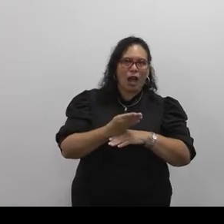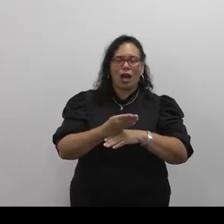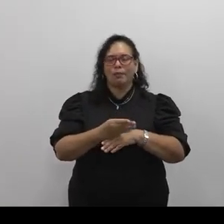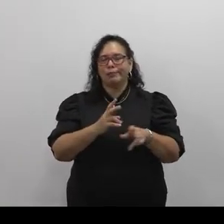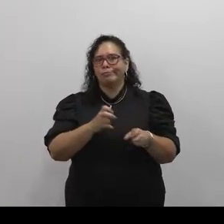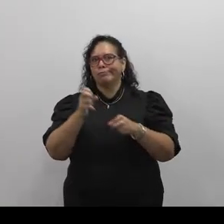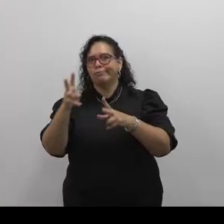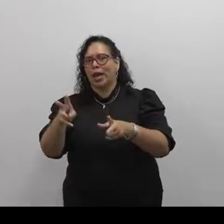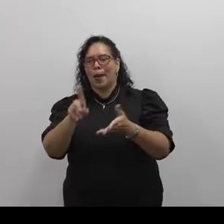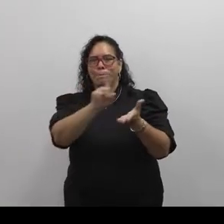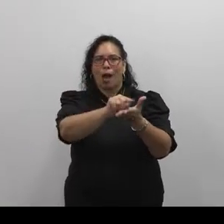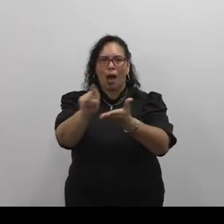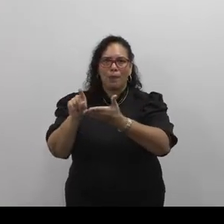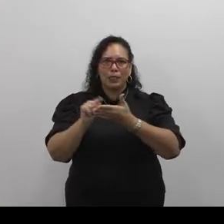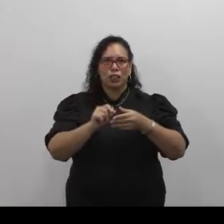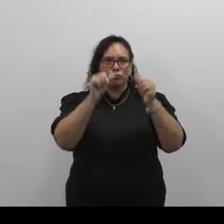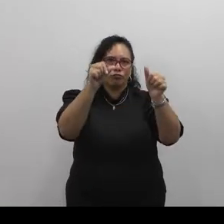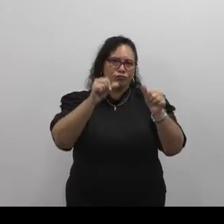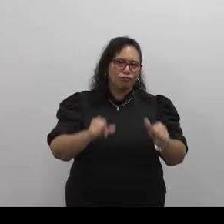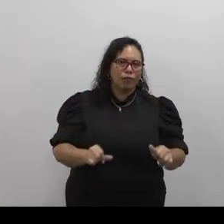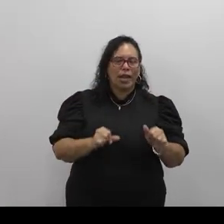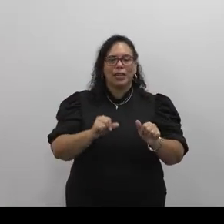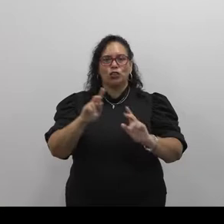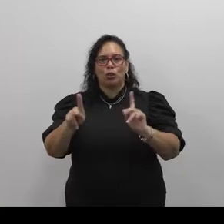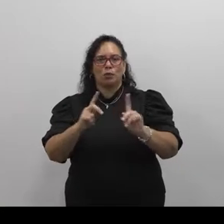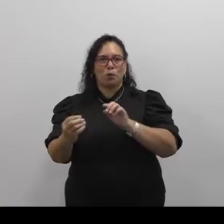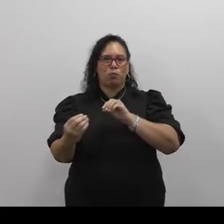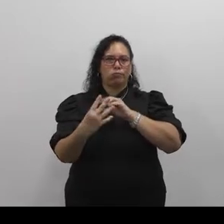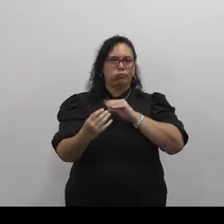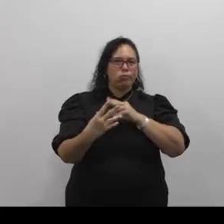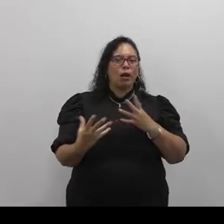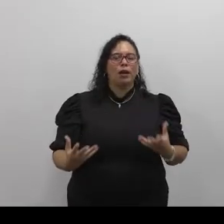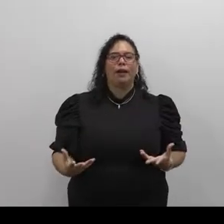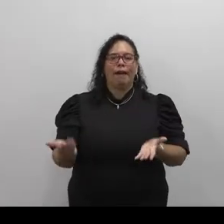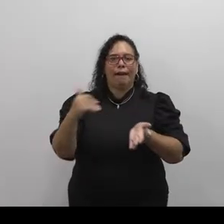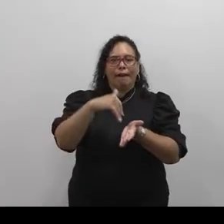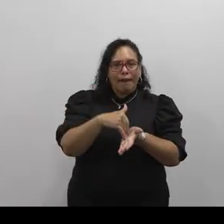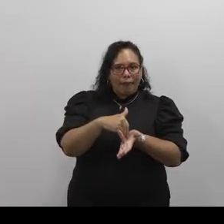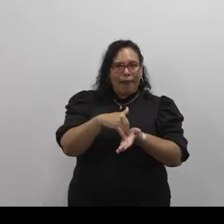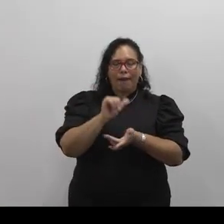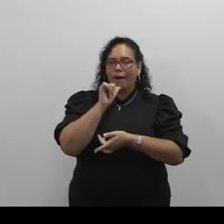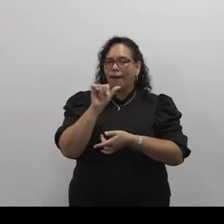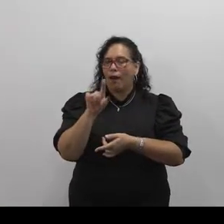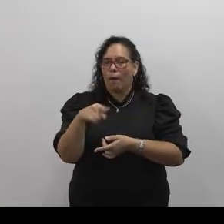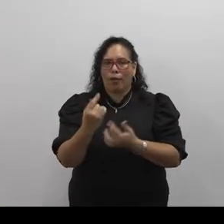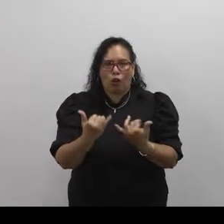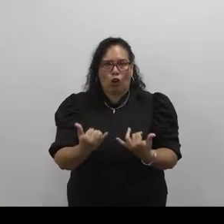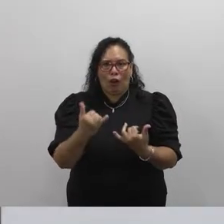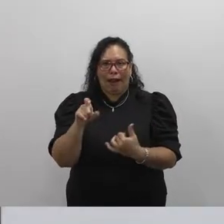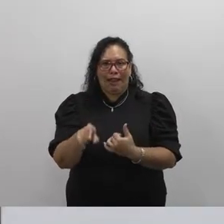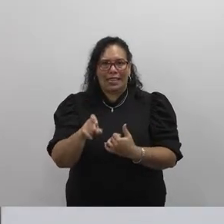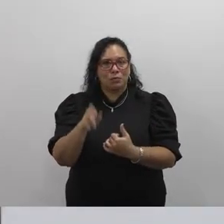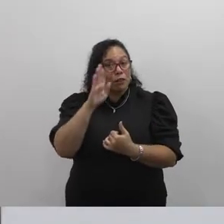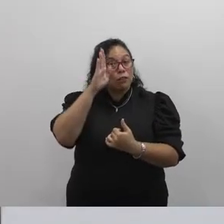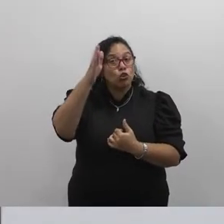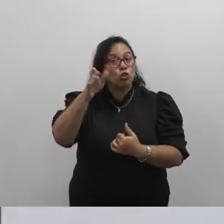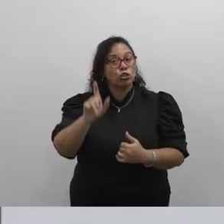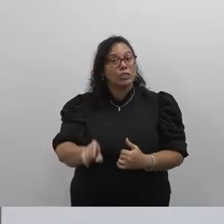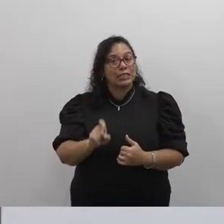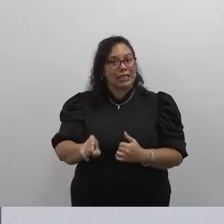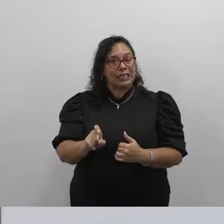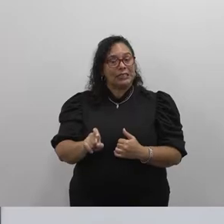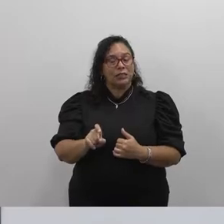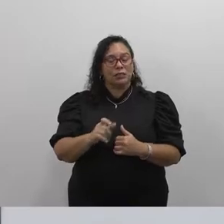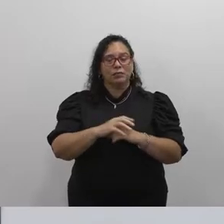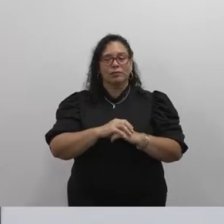that everywhere so folks could chime in and give us their input with respect to, again, not just current needs, but proposed future needs on the facility